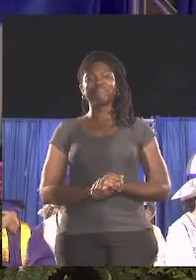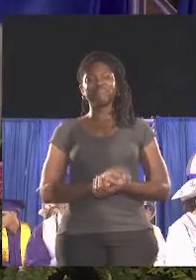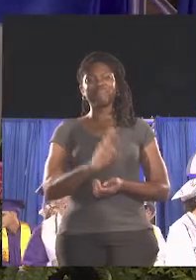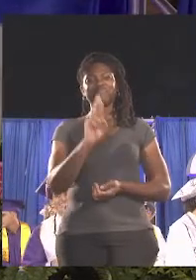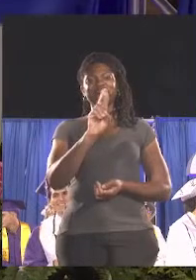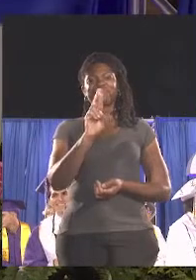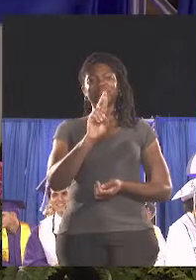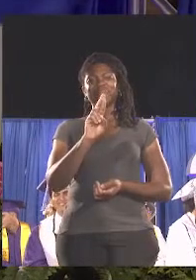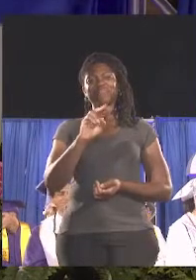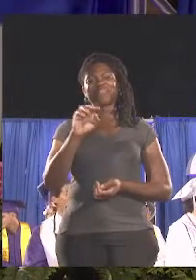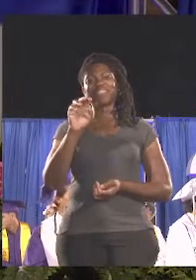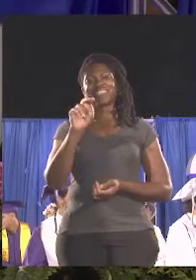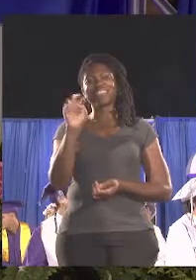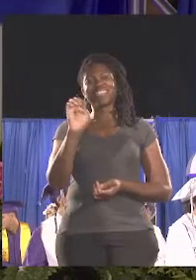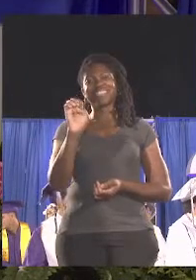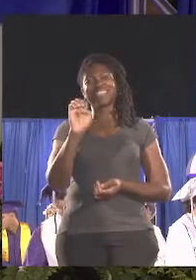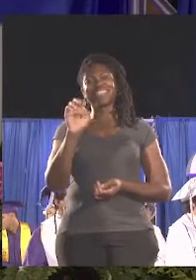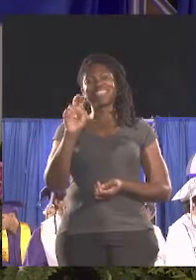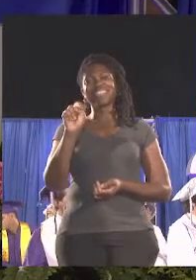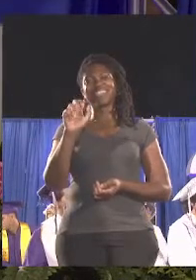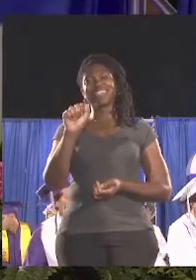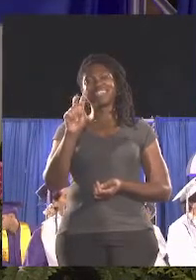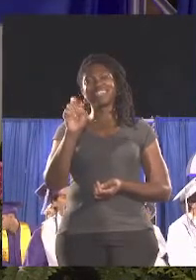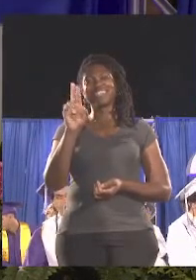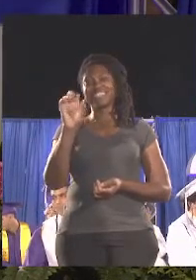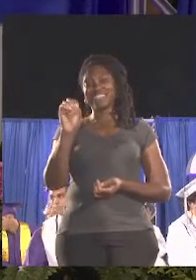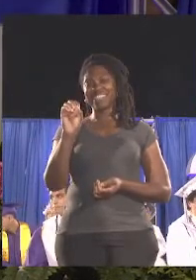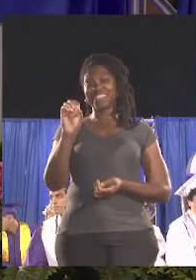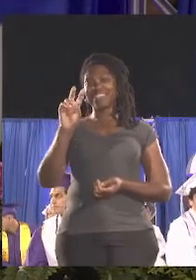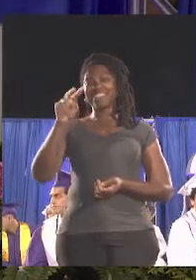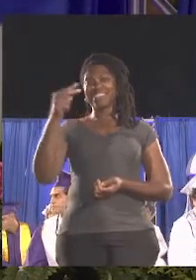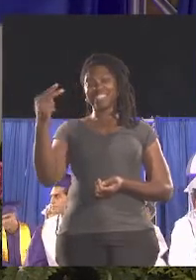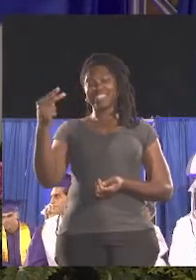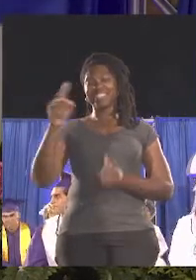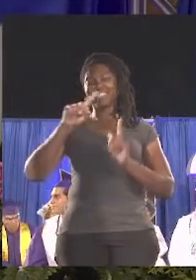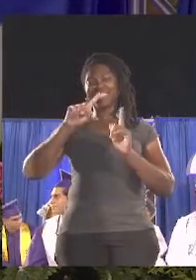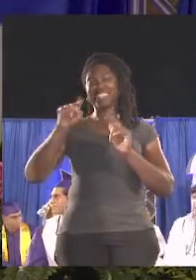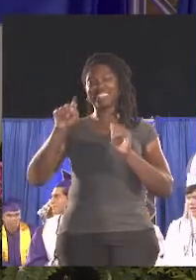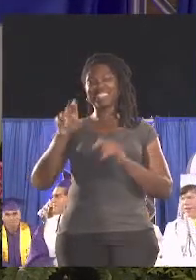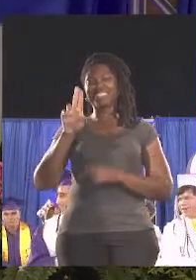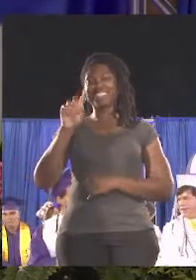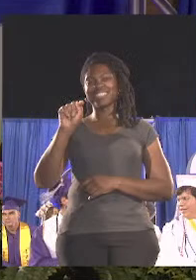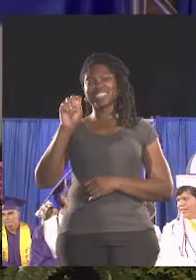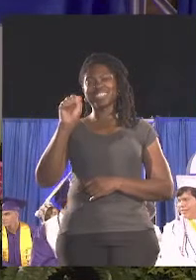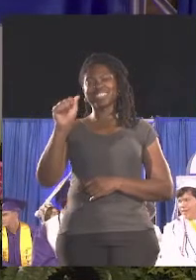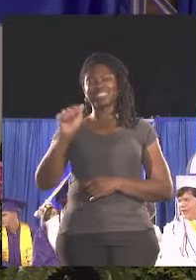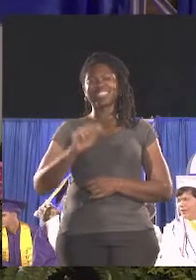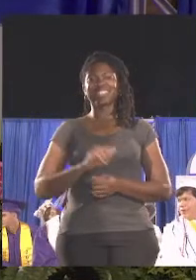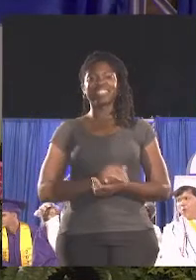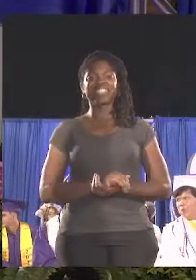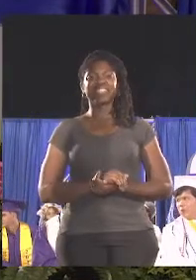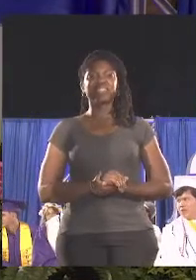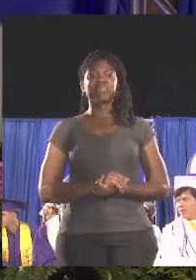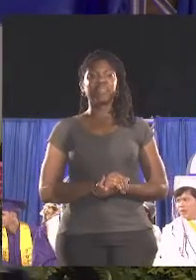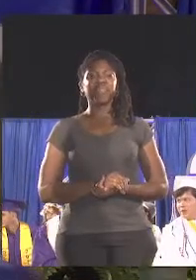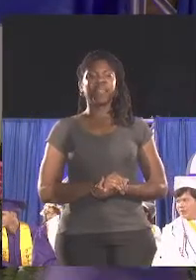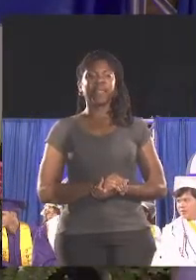Ronald Eloy Navarro II, the University of Texas, San Antonio.